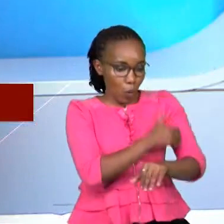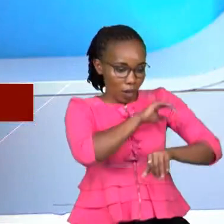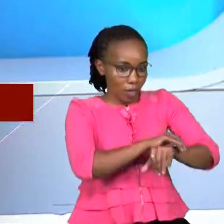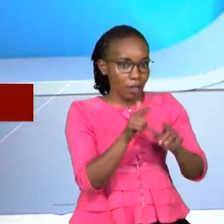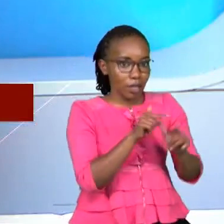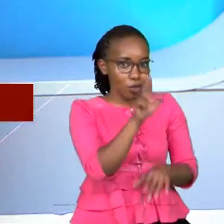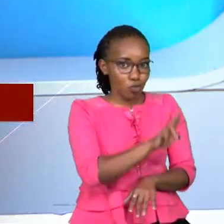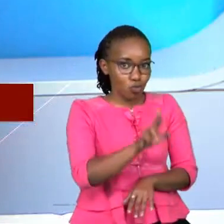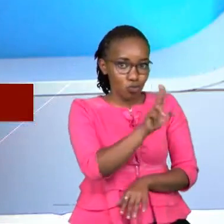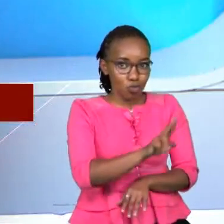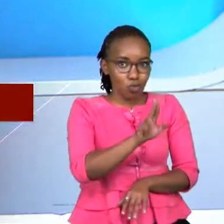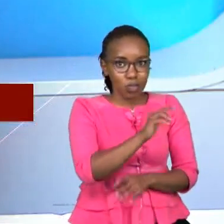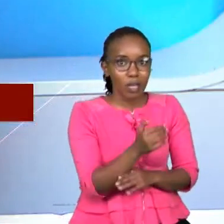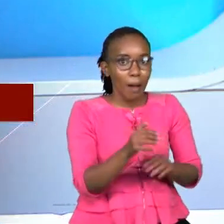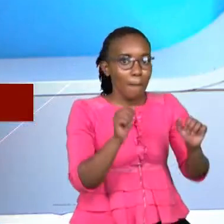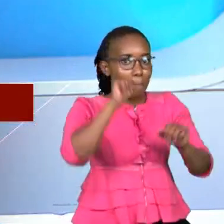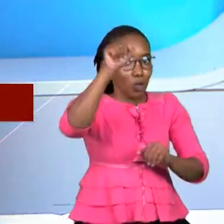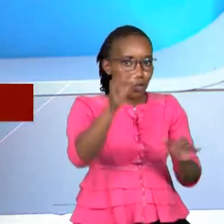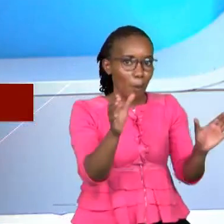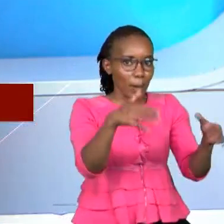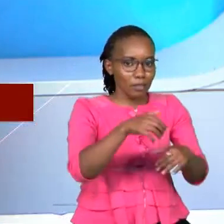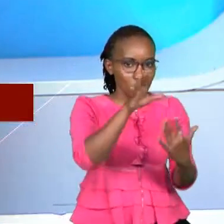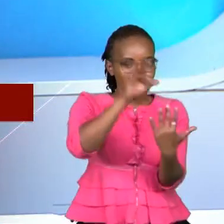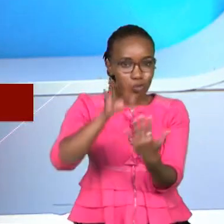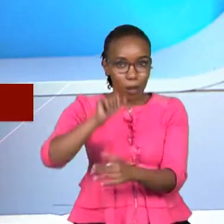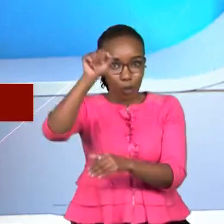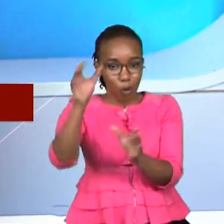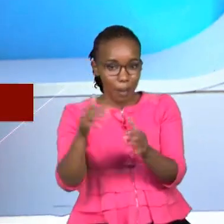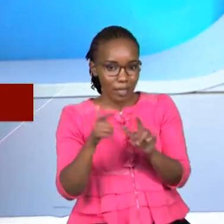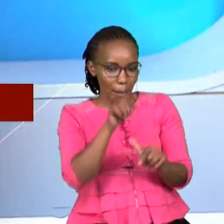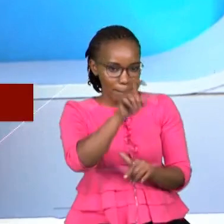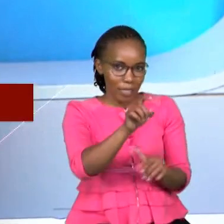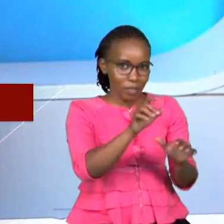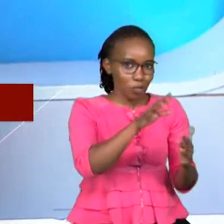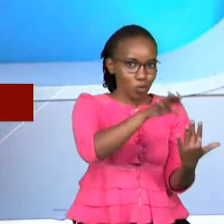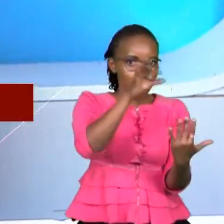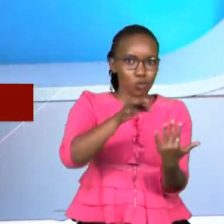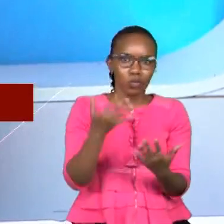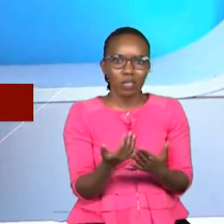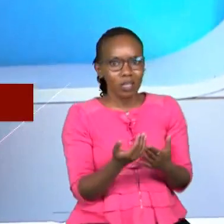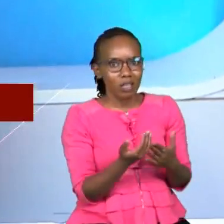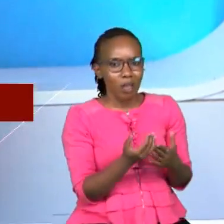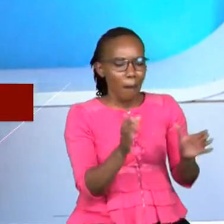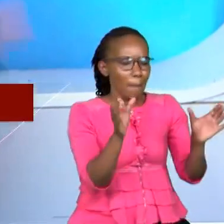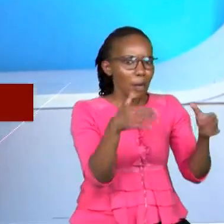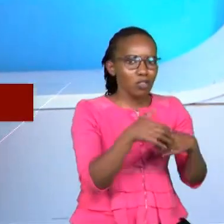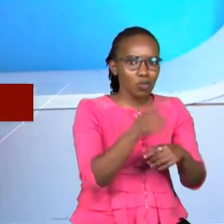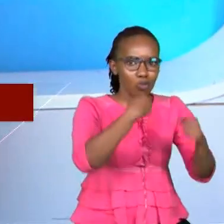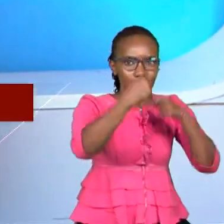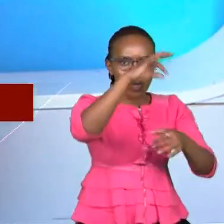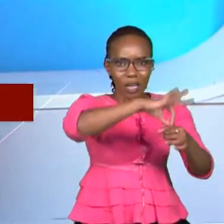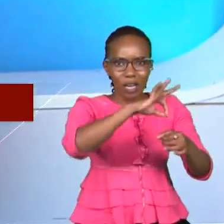use vehicles which are called political parties. All right. To choose a political party, yes, we must choose one that looks like it has a mathematical chance of winning an